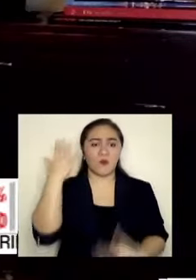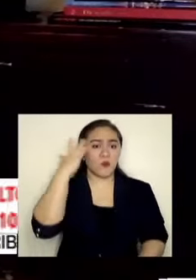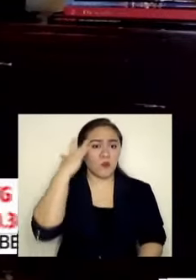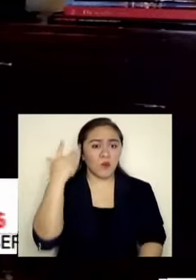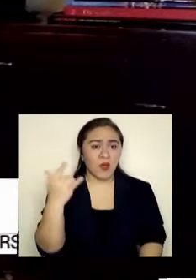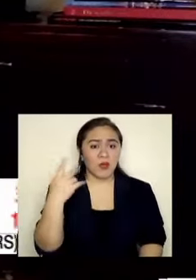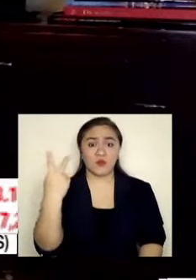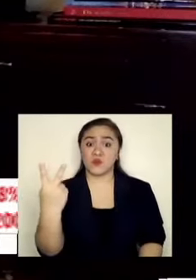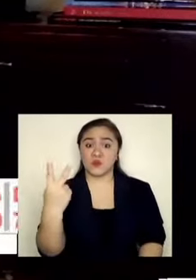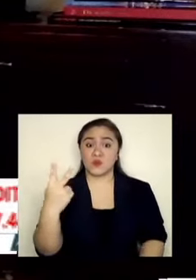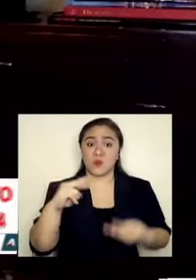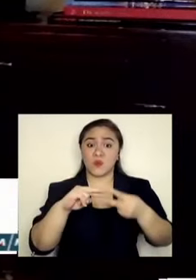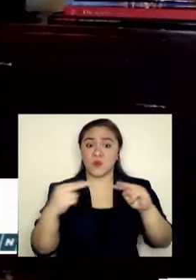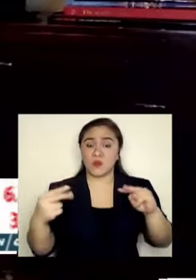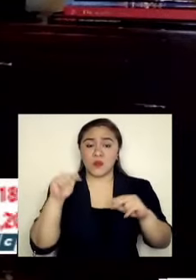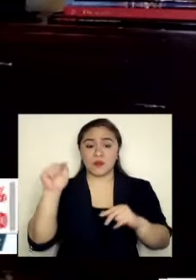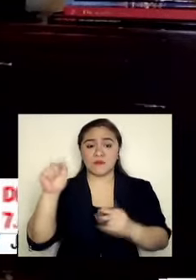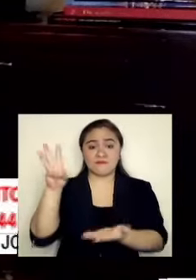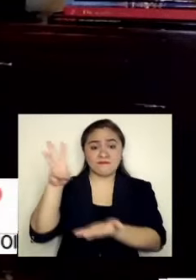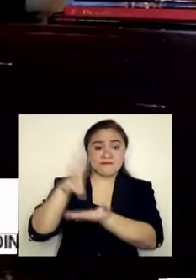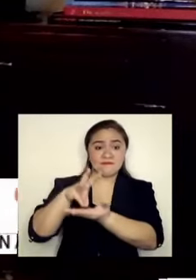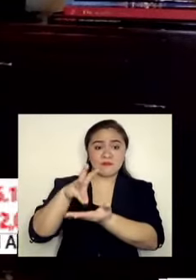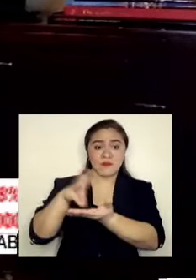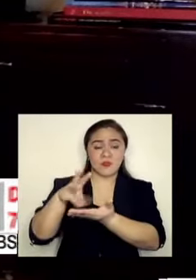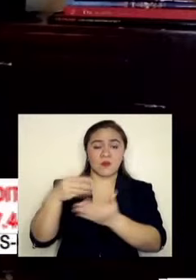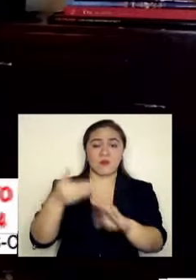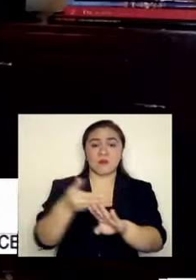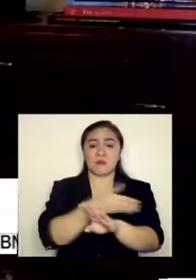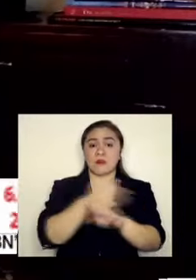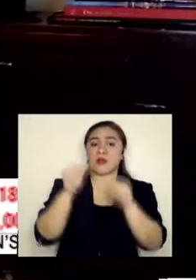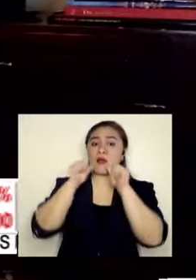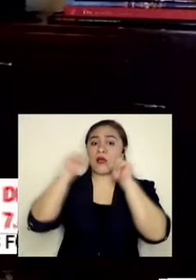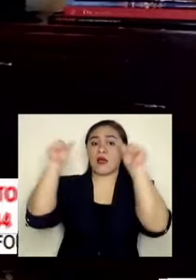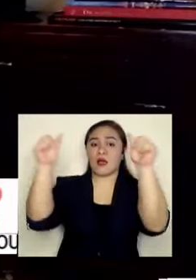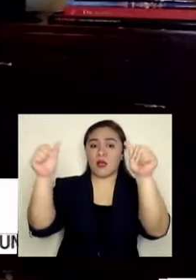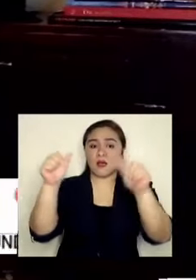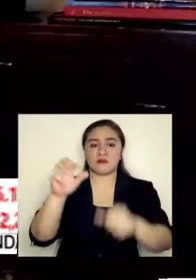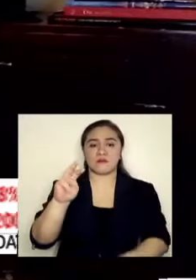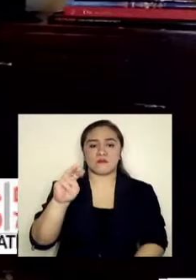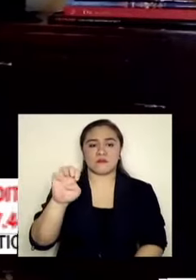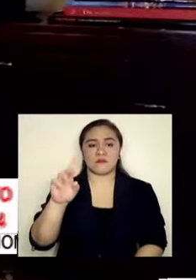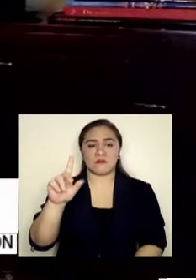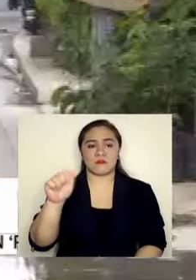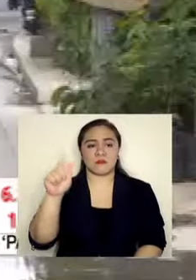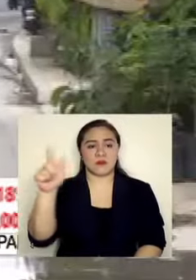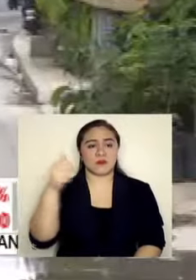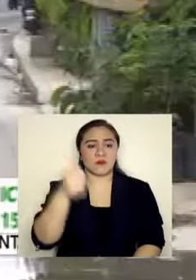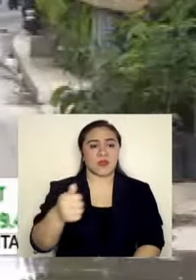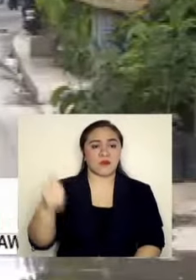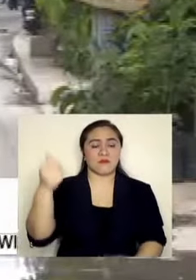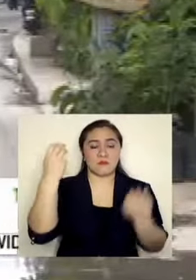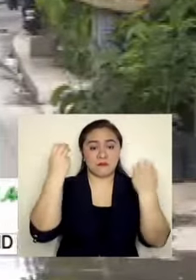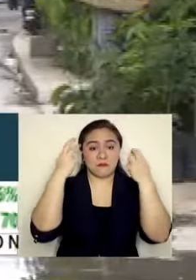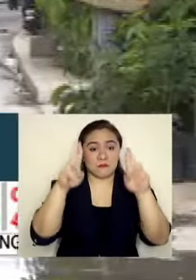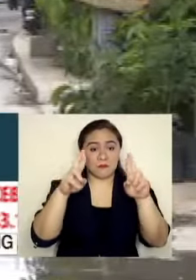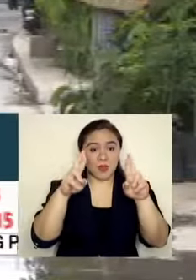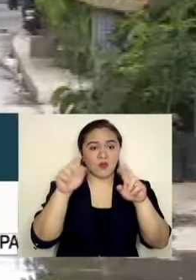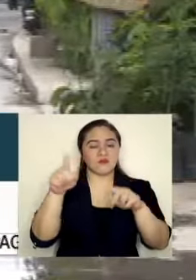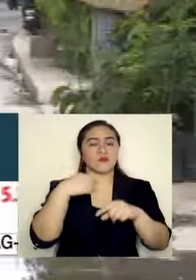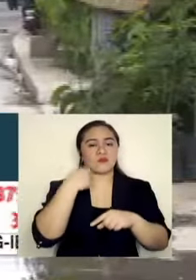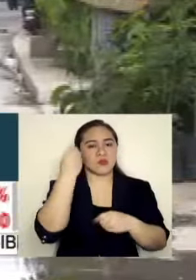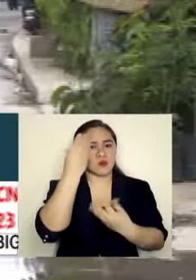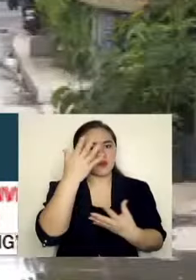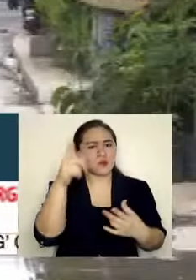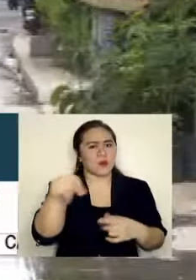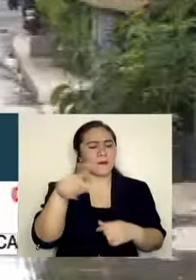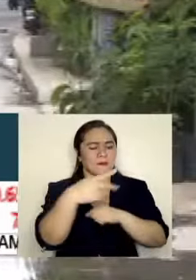Delta variant cases in his city before announcing it to media. Mayor Timmy Chipeco assures the public both patients already